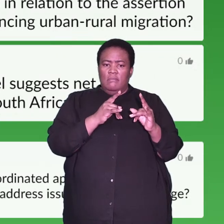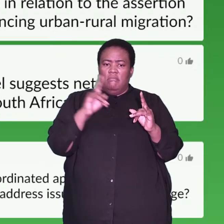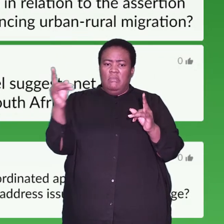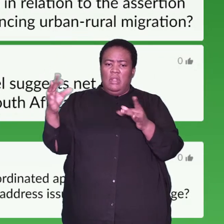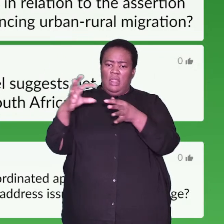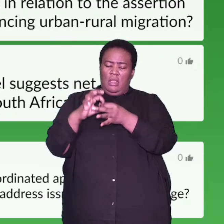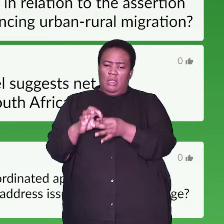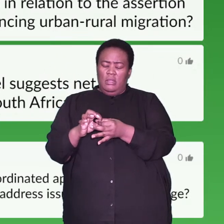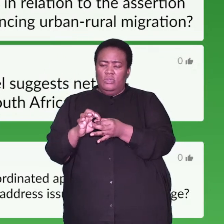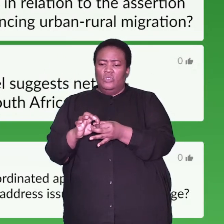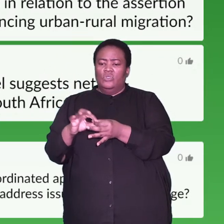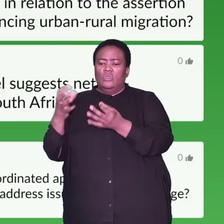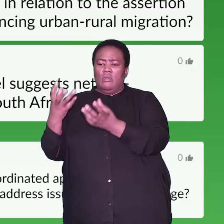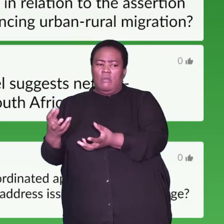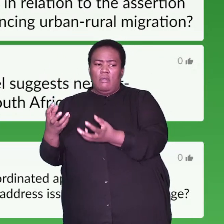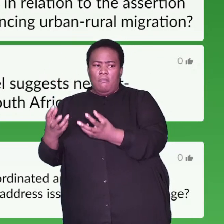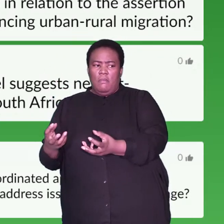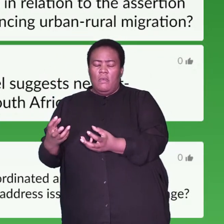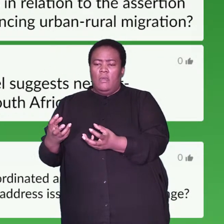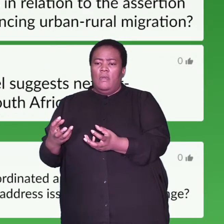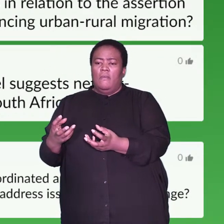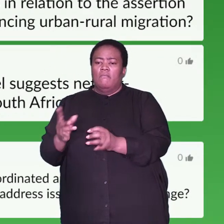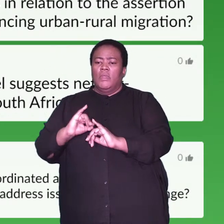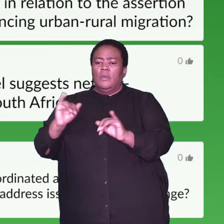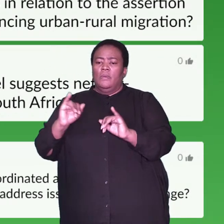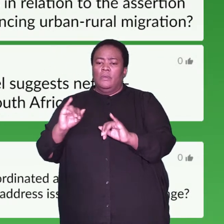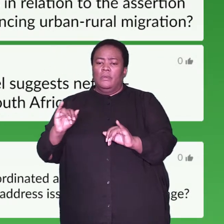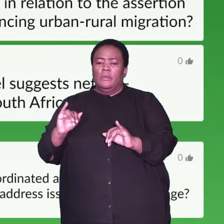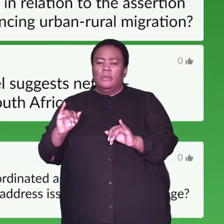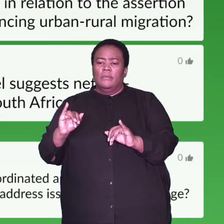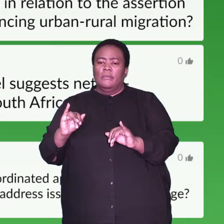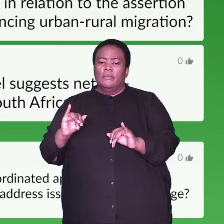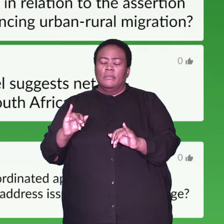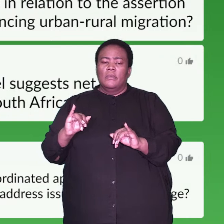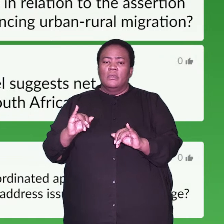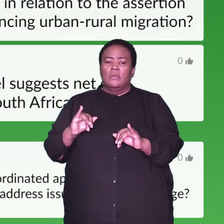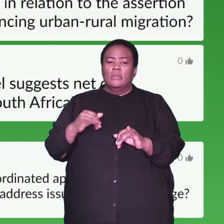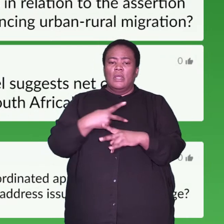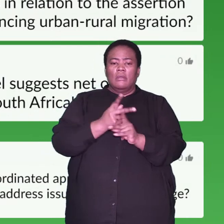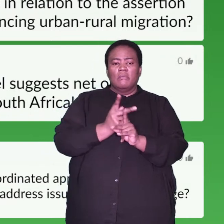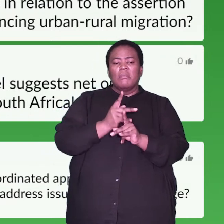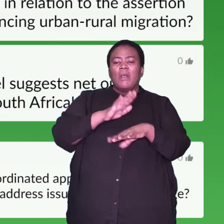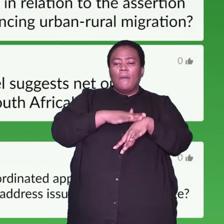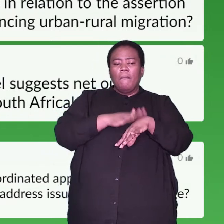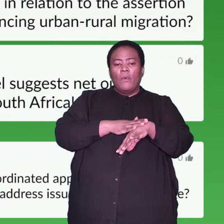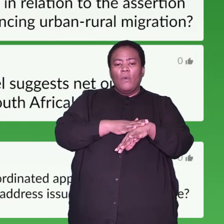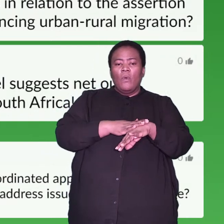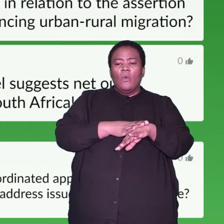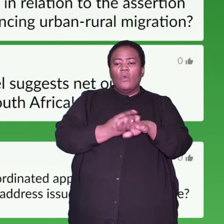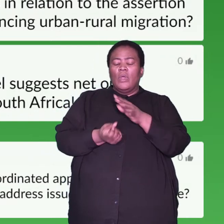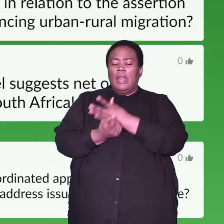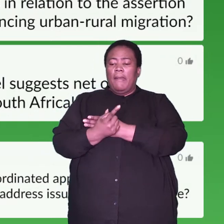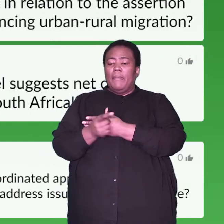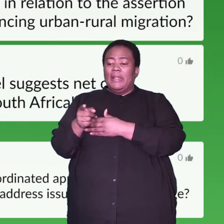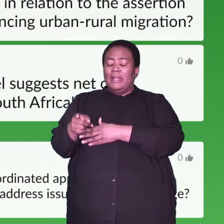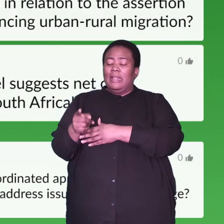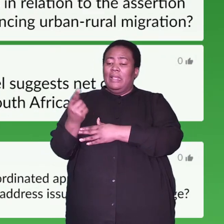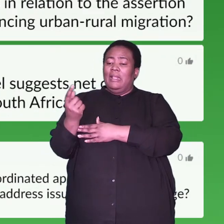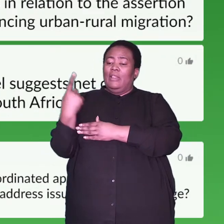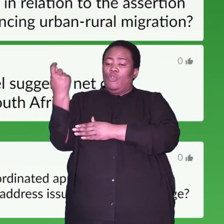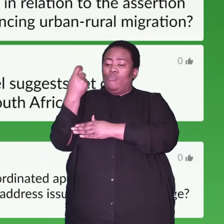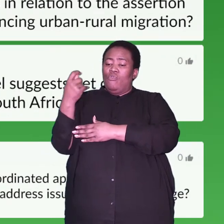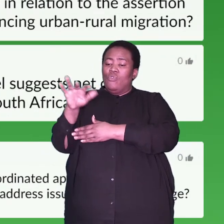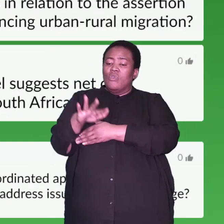of poverty, growth of slums with worse health and reproductive indicators than rural areas? Oh, that's a